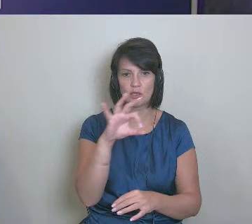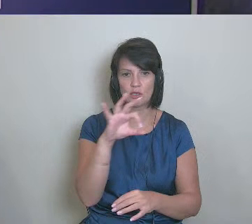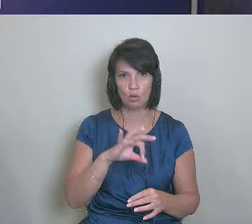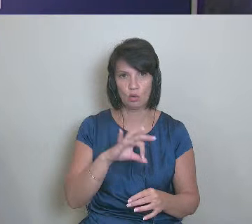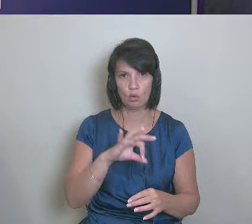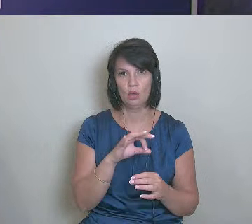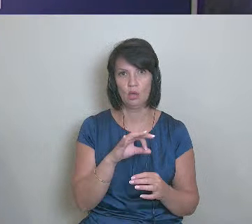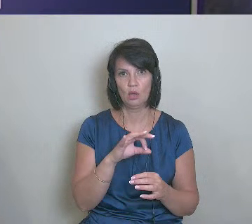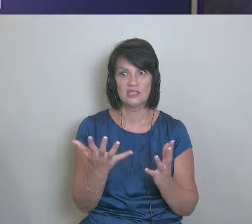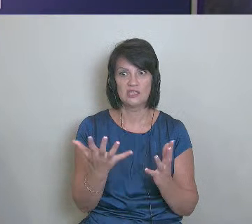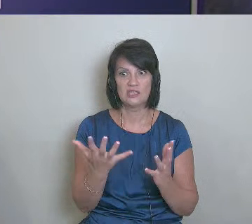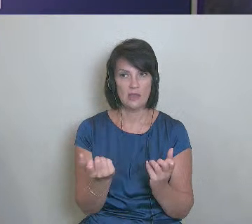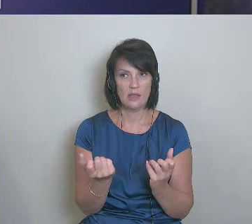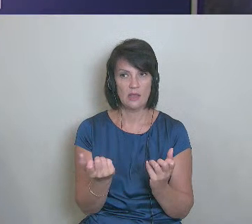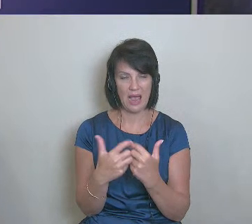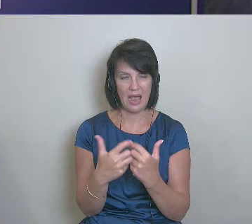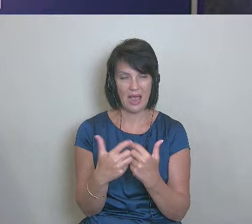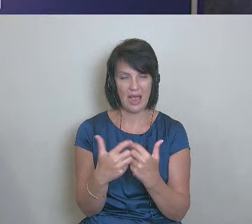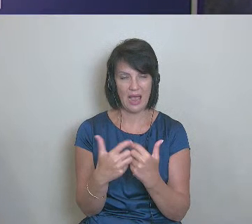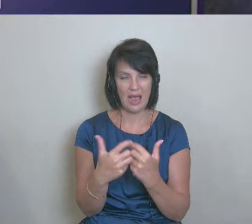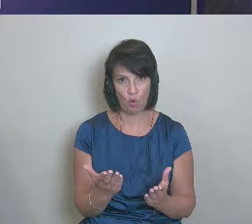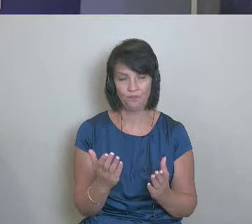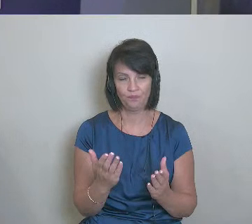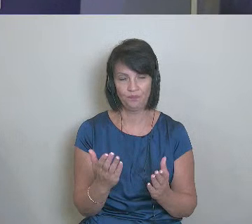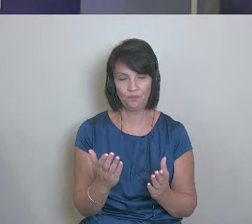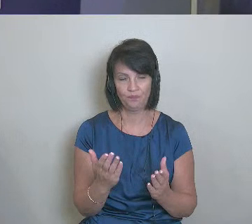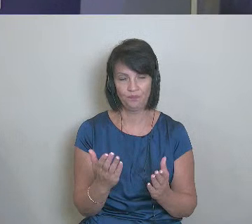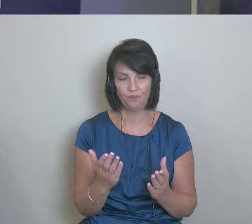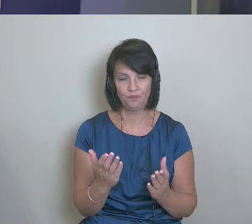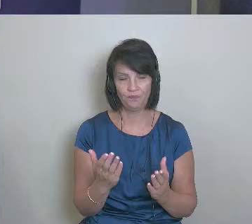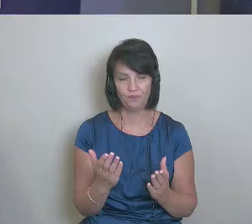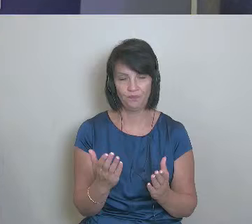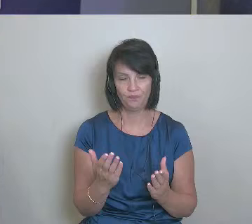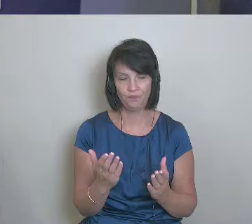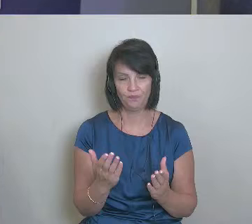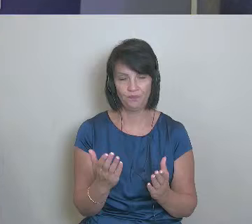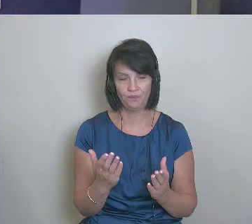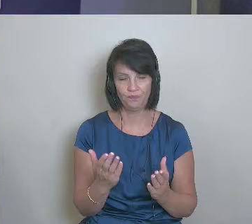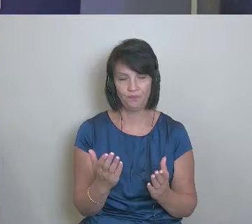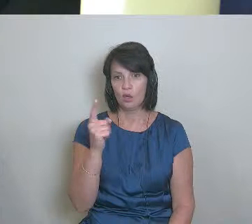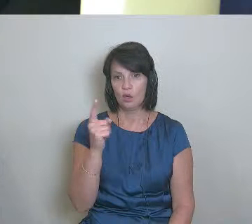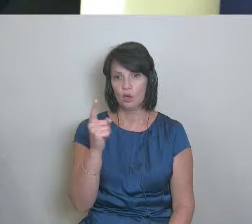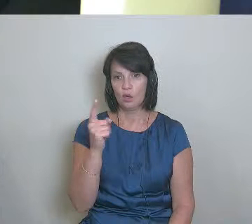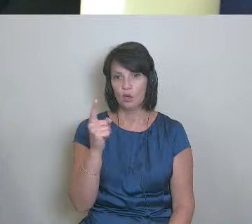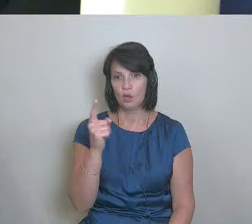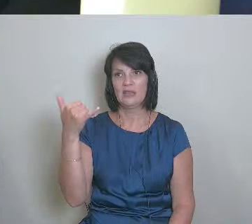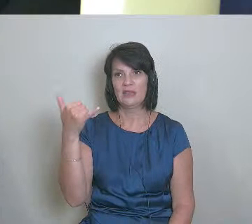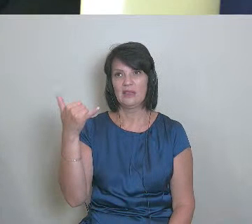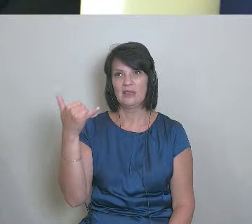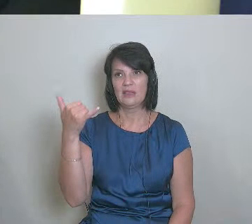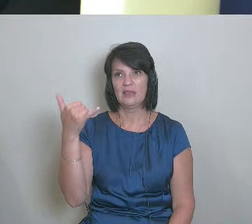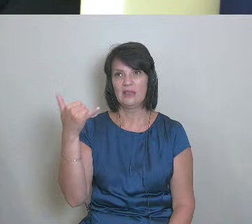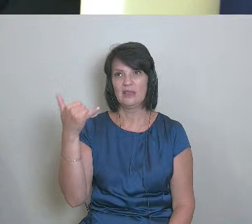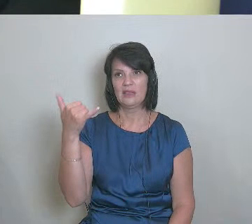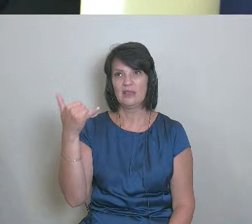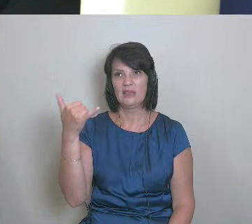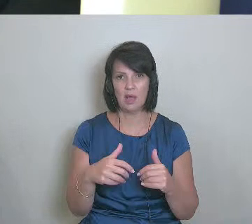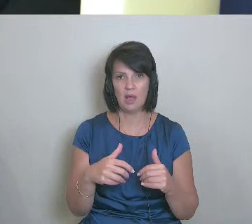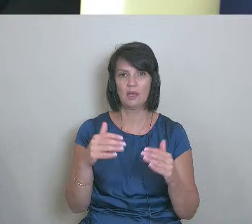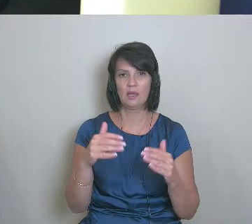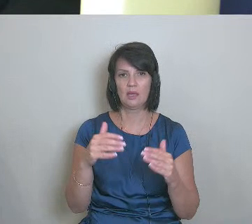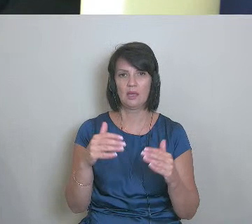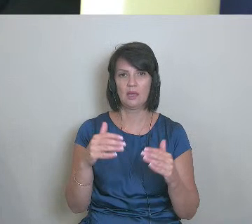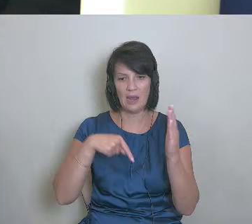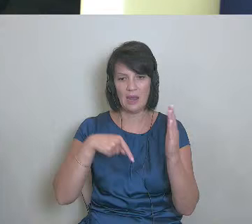there will be a need to change the legal address and so on and so forth. So, yeah, and telephone communication and